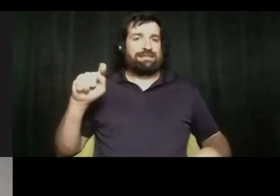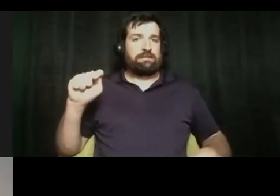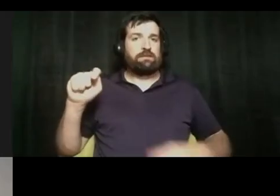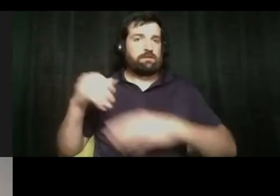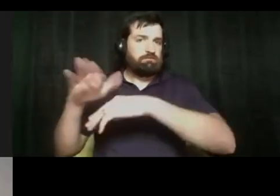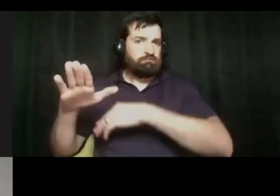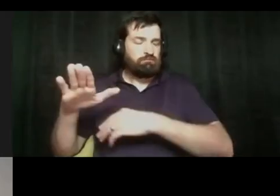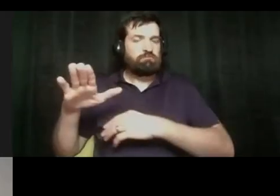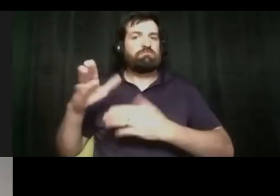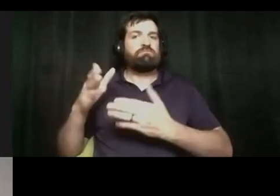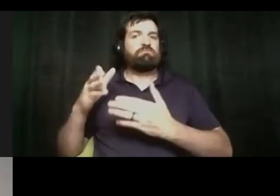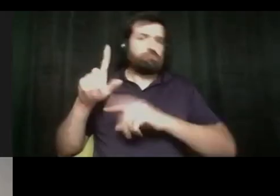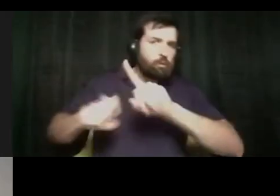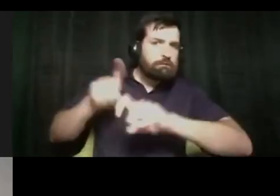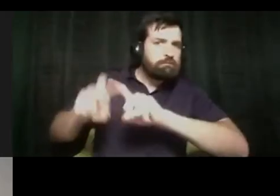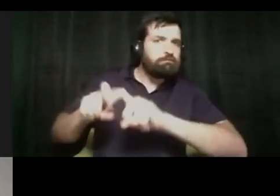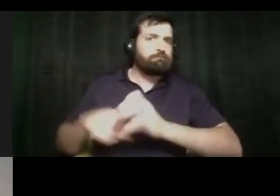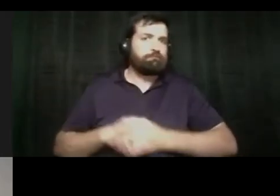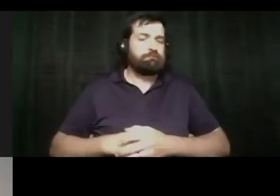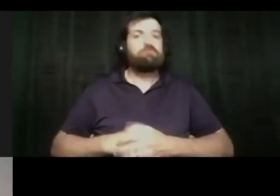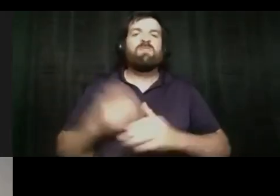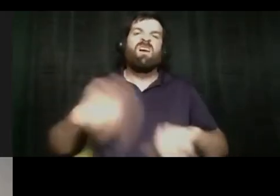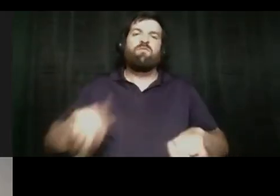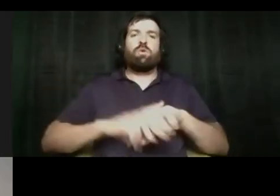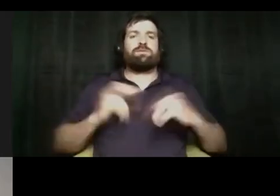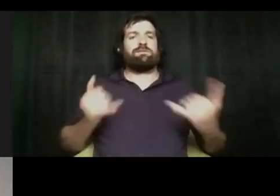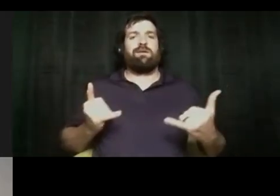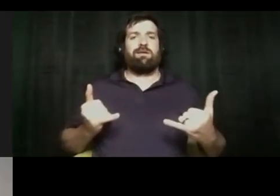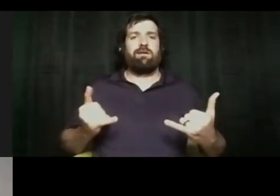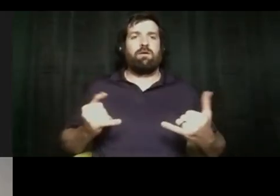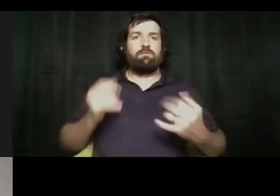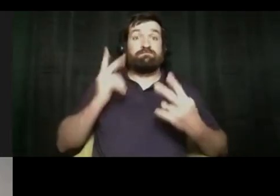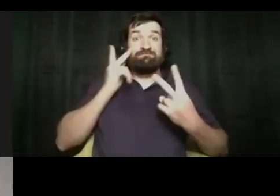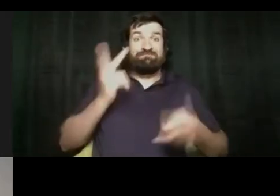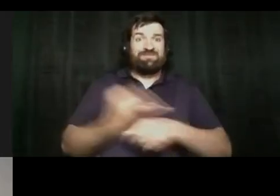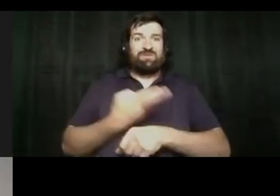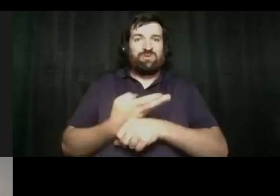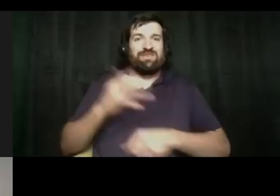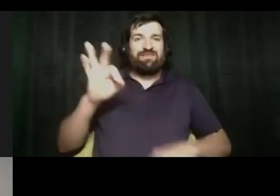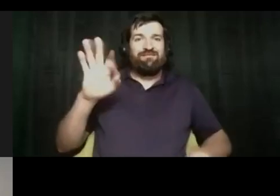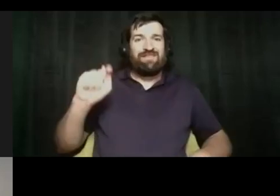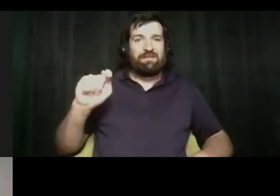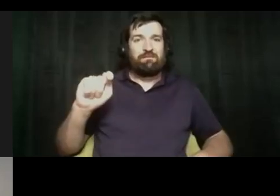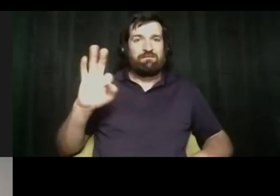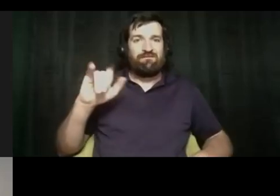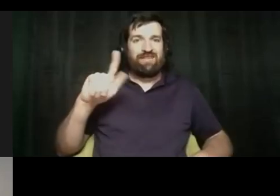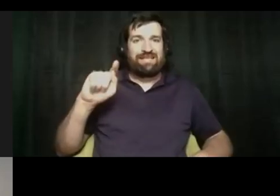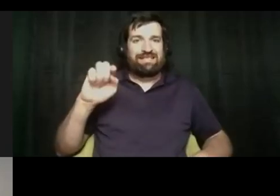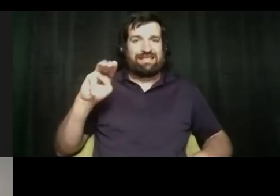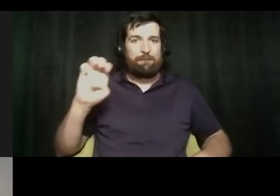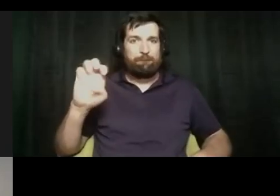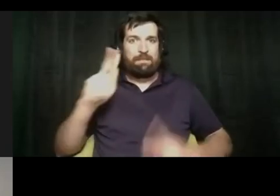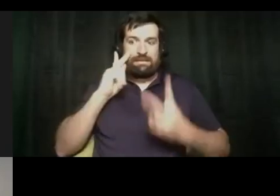of. And of course, now we're starting to use FaceTime more, where we're actually seeing the patient